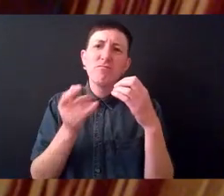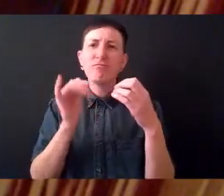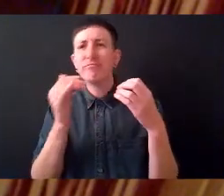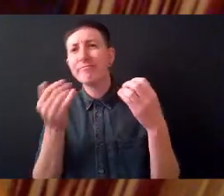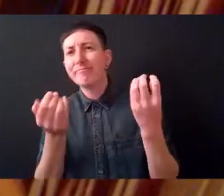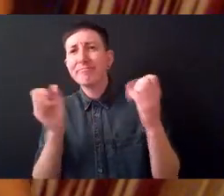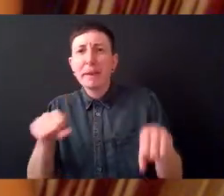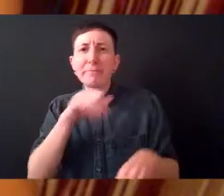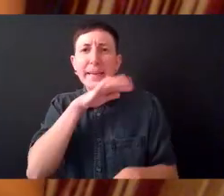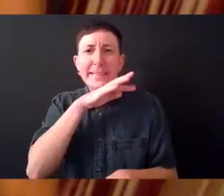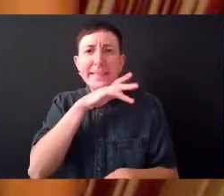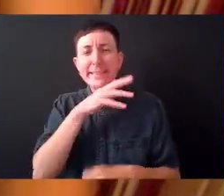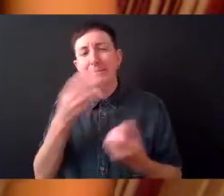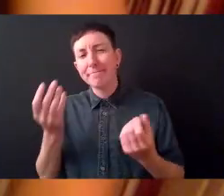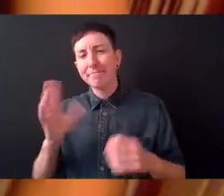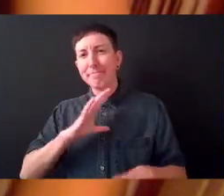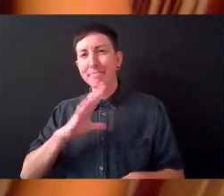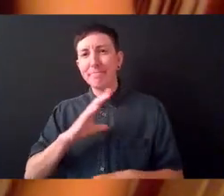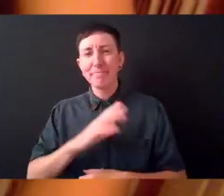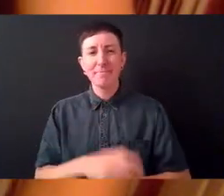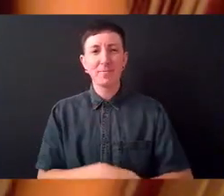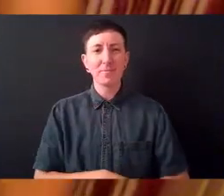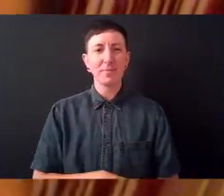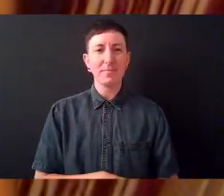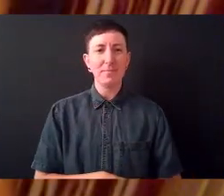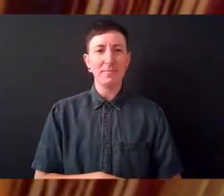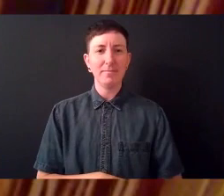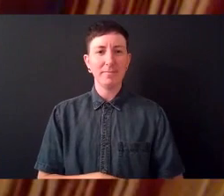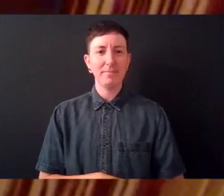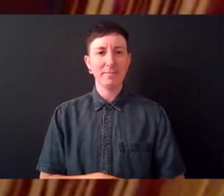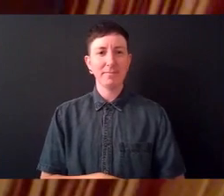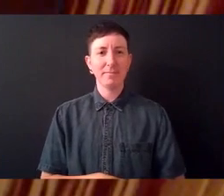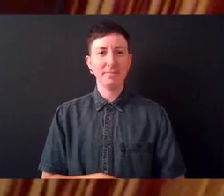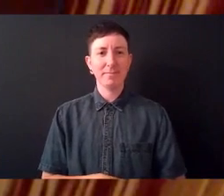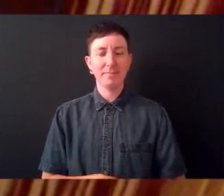one in my pocket. Ba-da-boom.